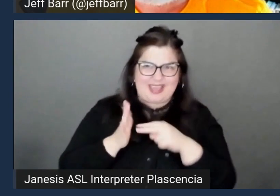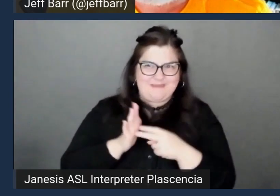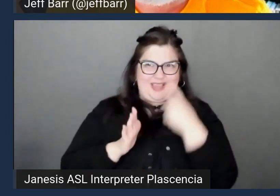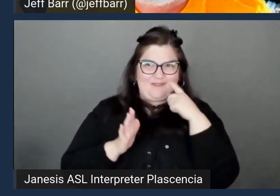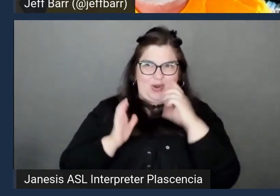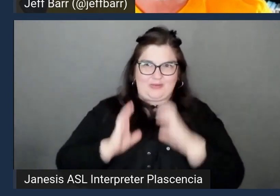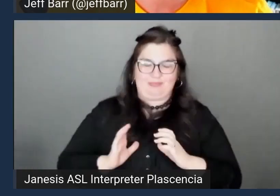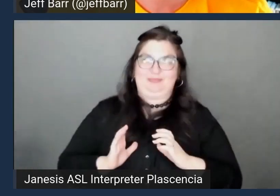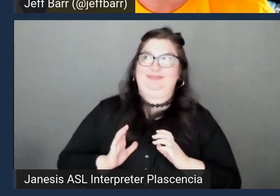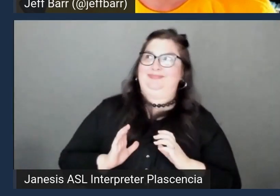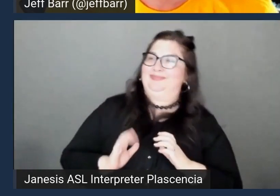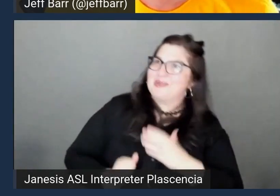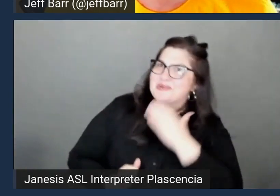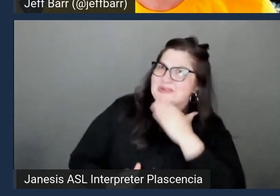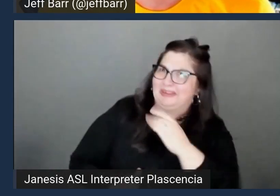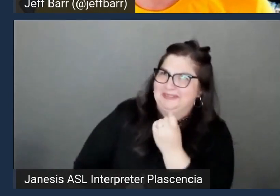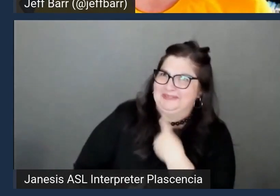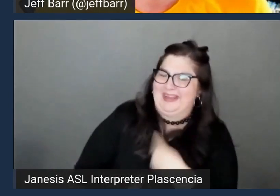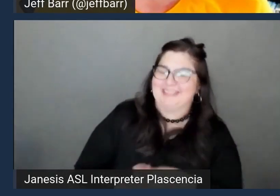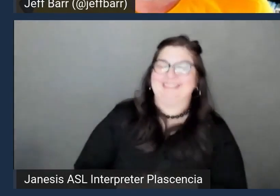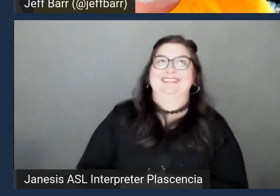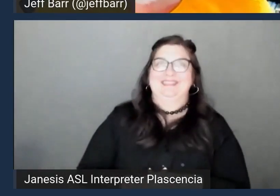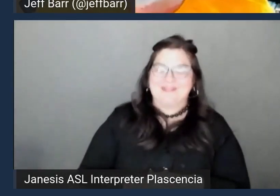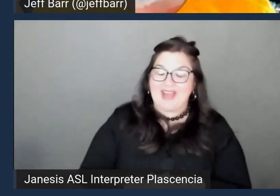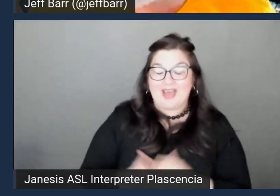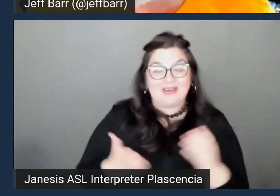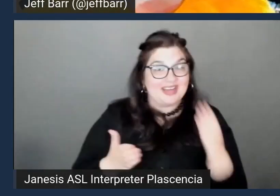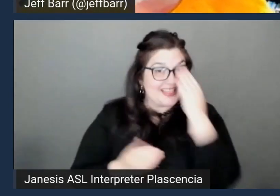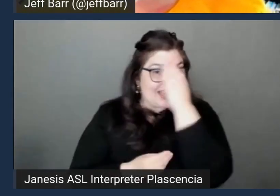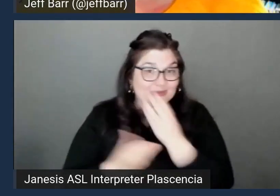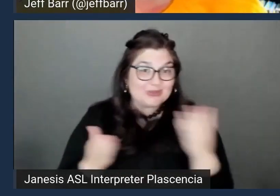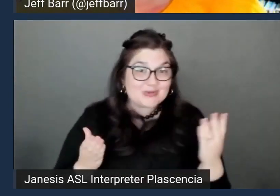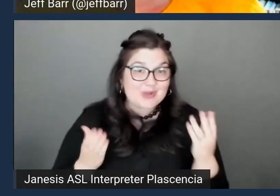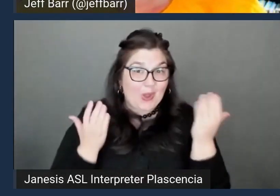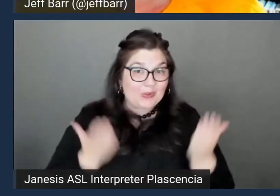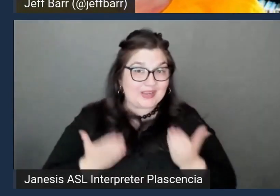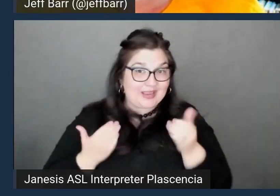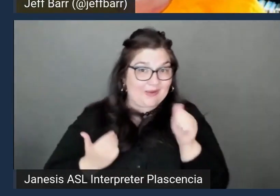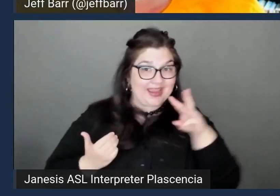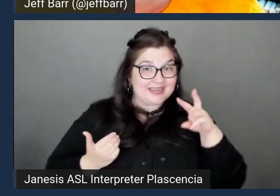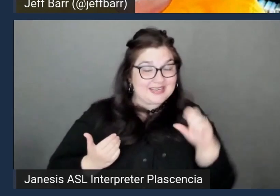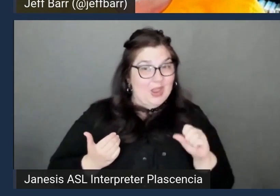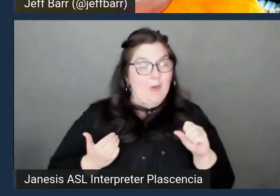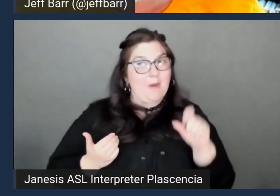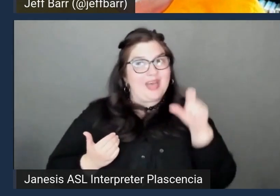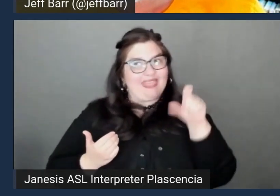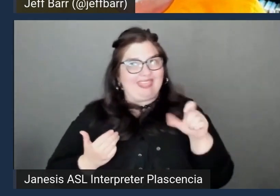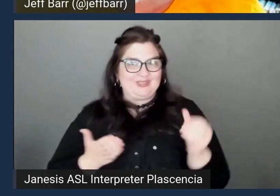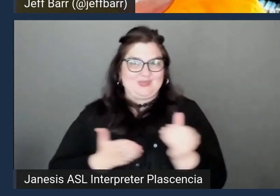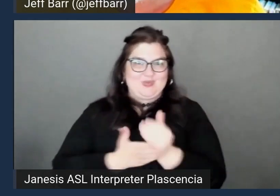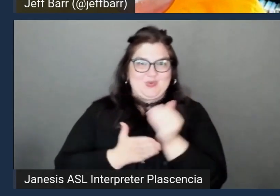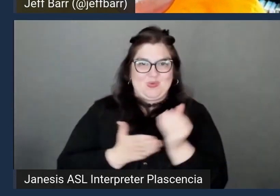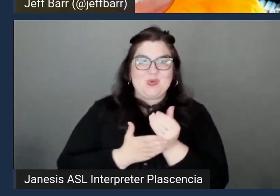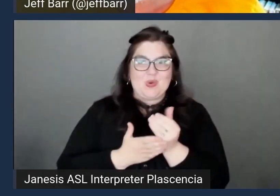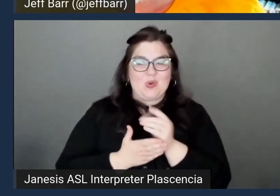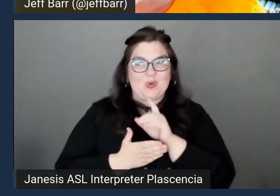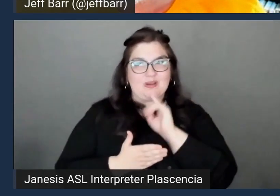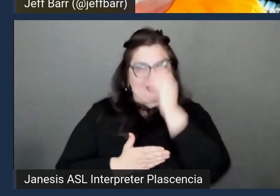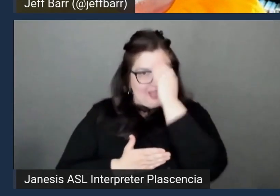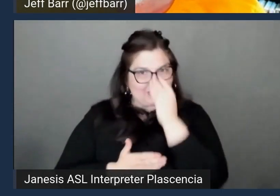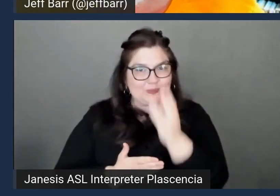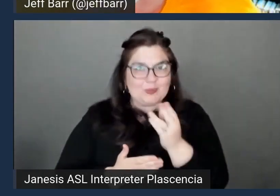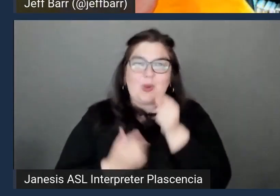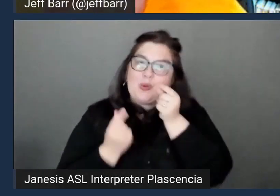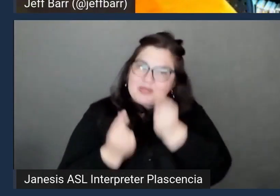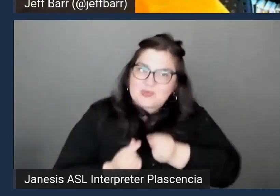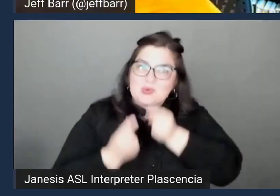great question. So this is new for us in AWS, right? And we struggled with this, but I think at the end of the